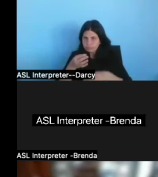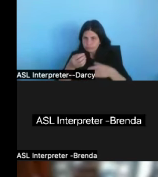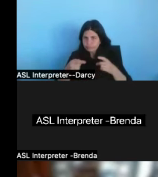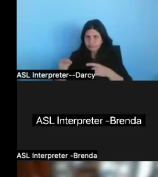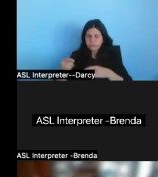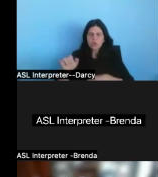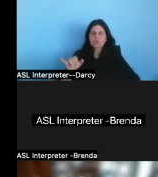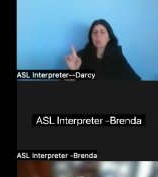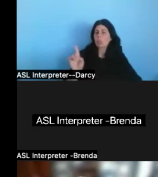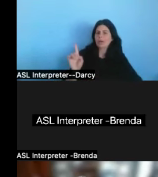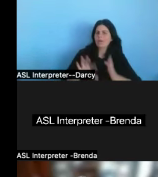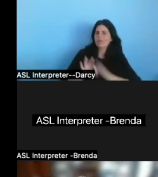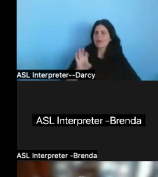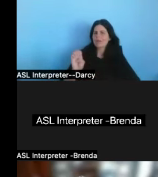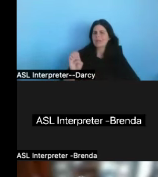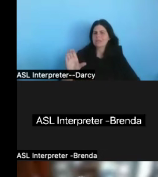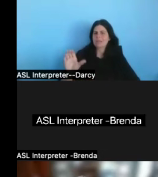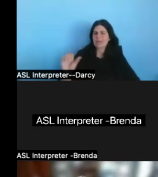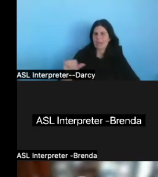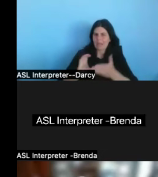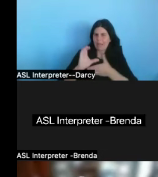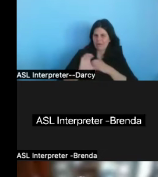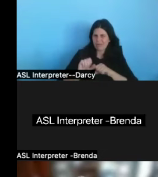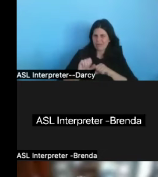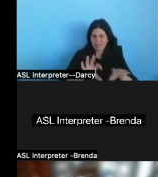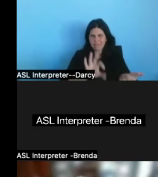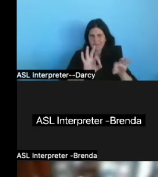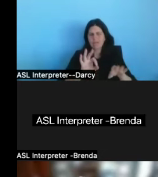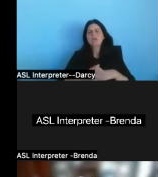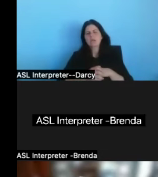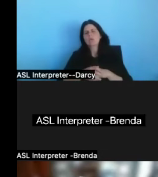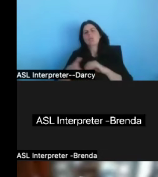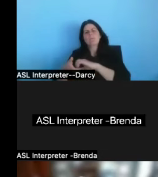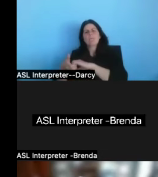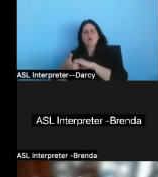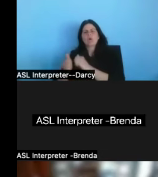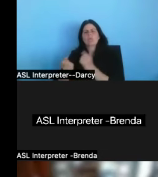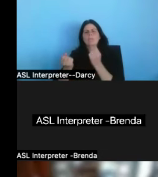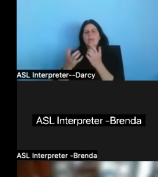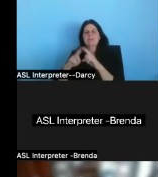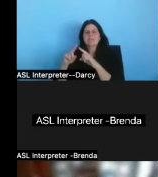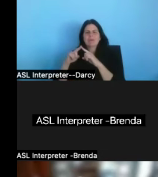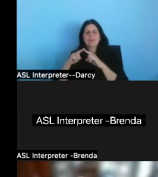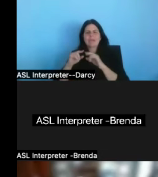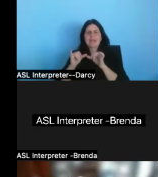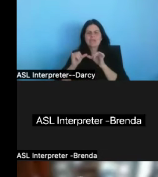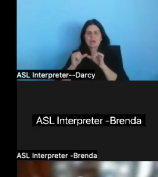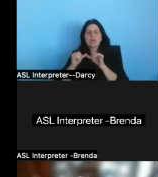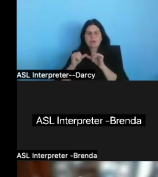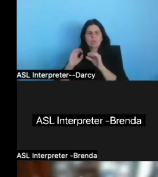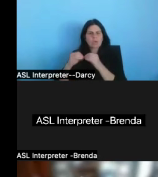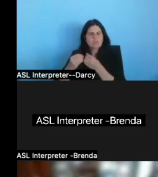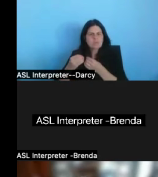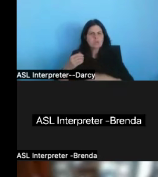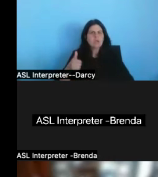calendar. So we're doing that in partnership with a number of engineering organizations. And then Quake Heroes is a film that we've created that